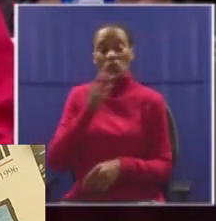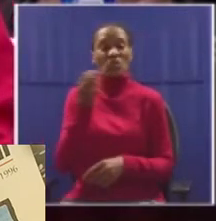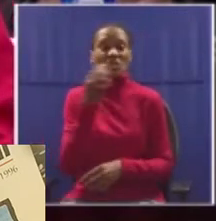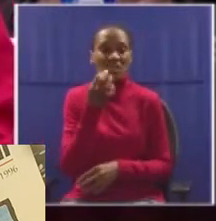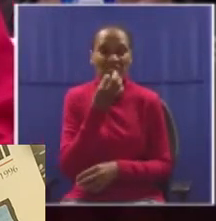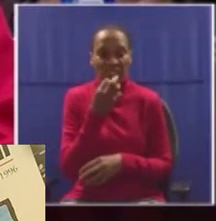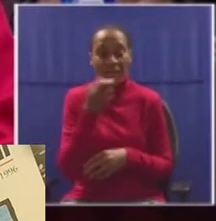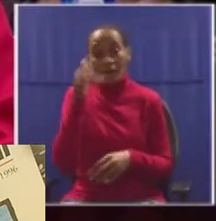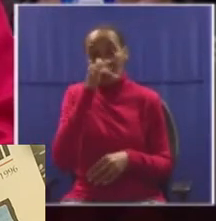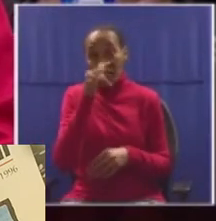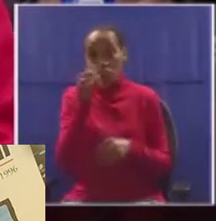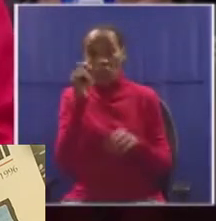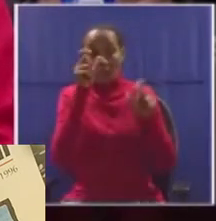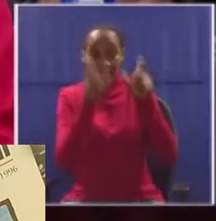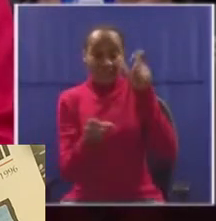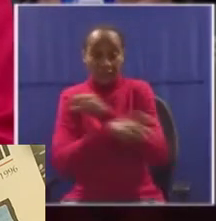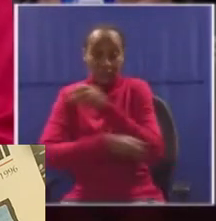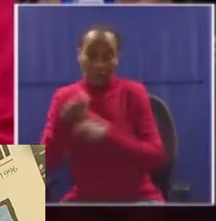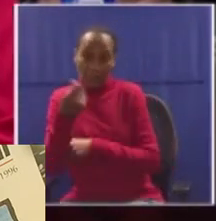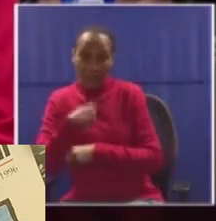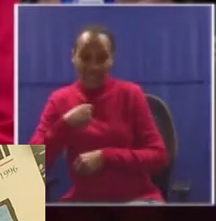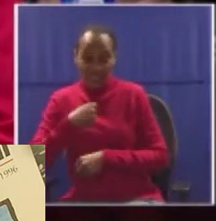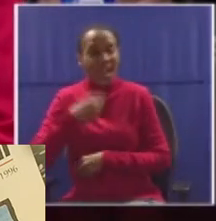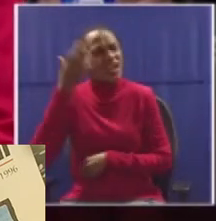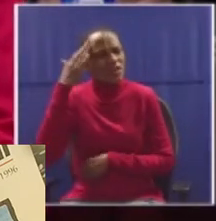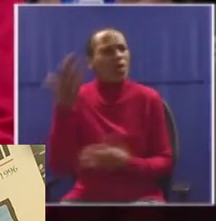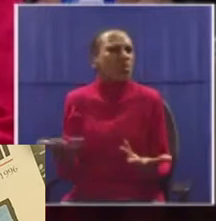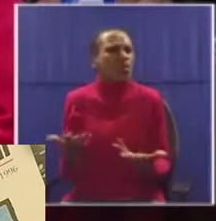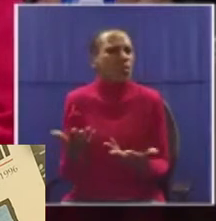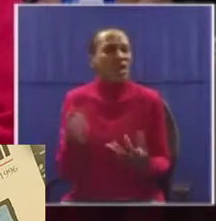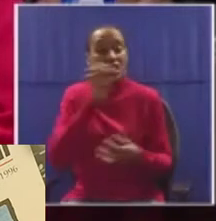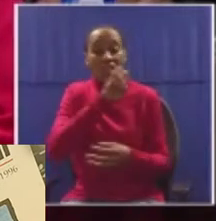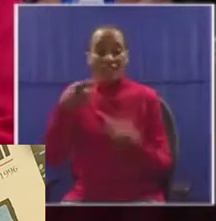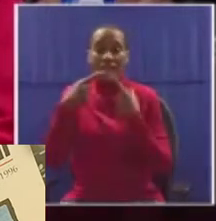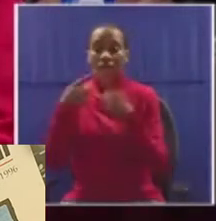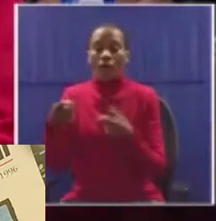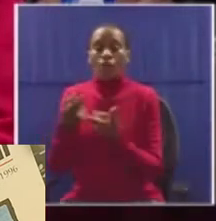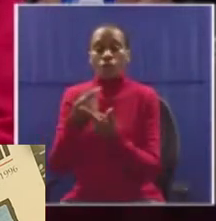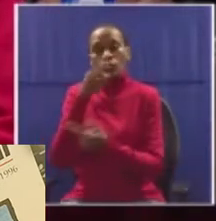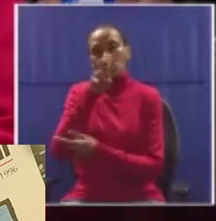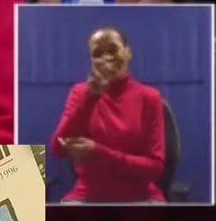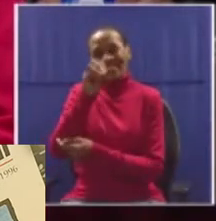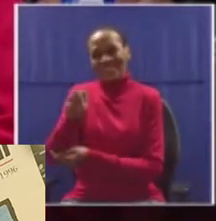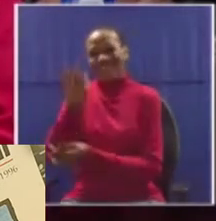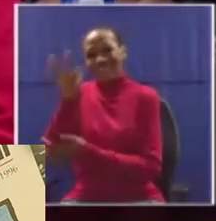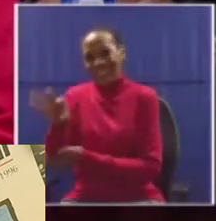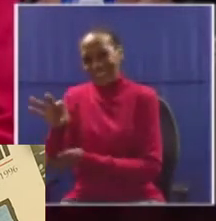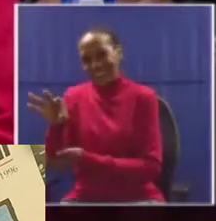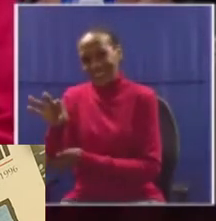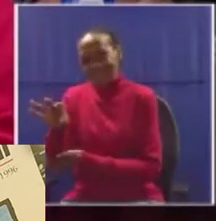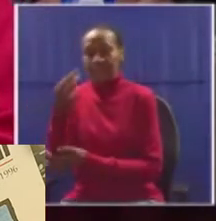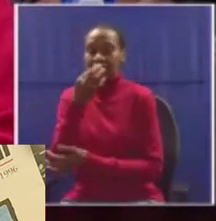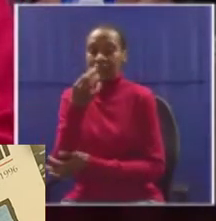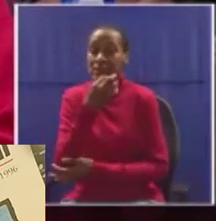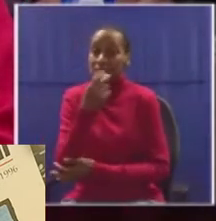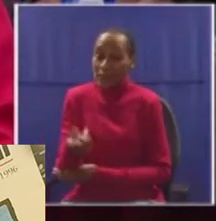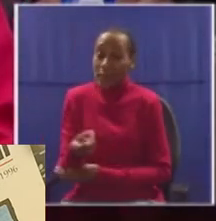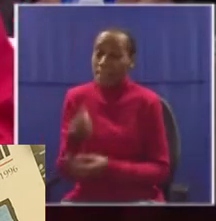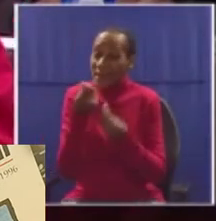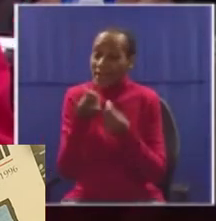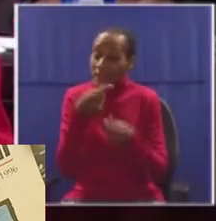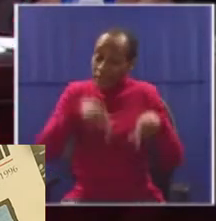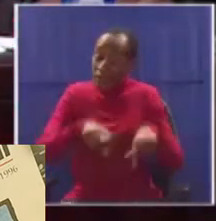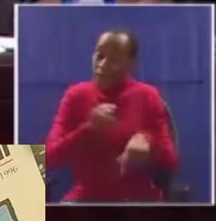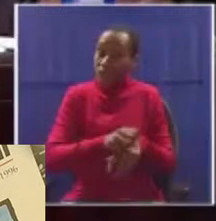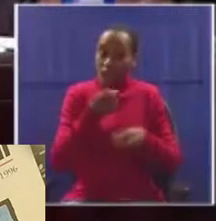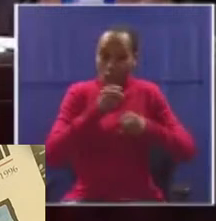Financial criminals the eff sends its formation in 2013 has highlighted the high rate of illicit Financial flows